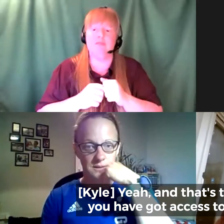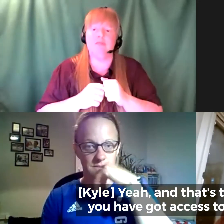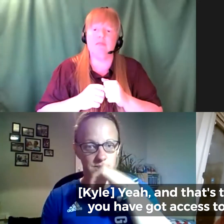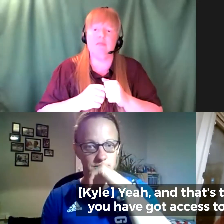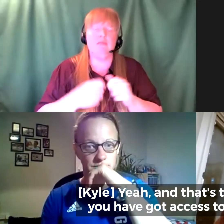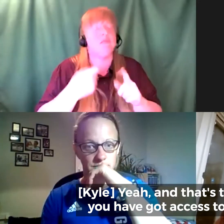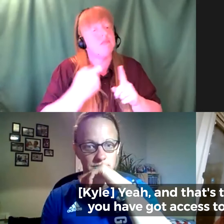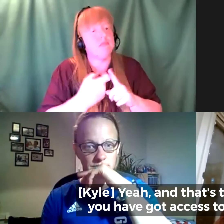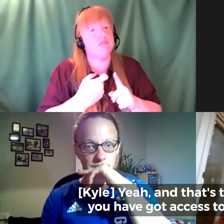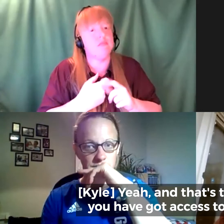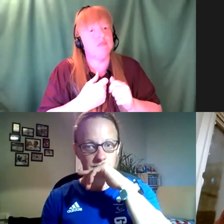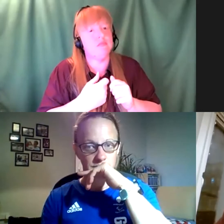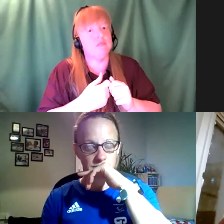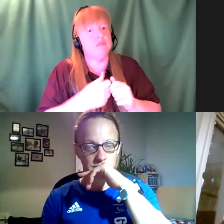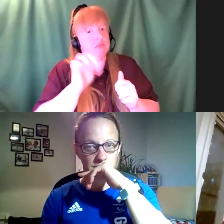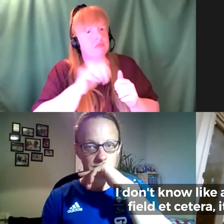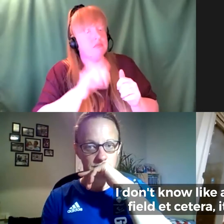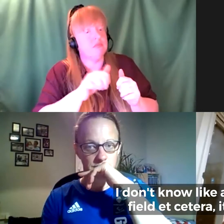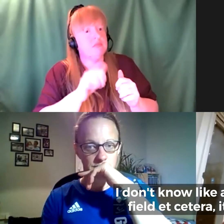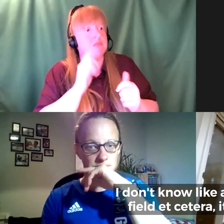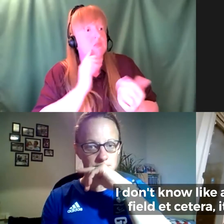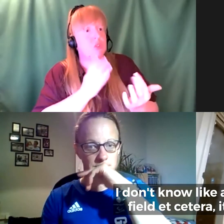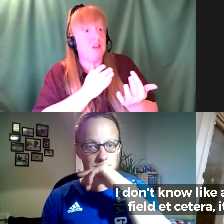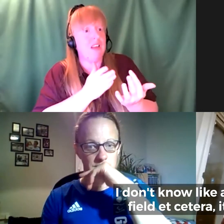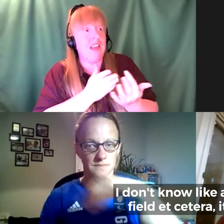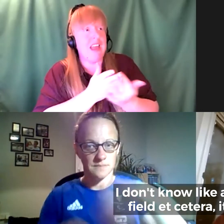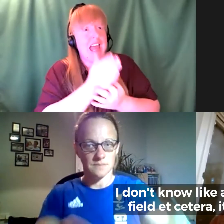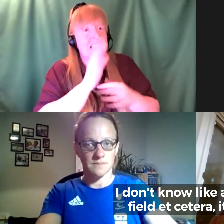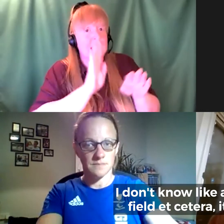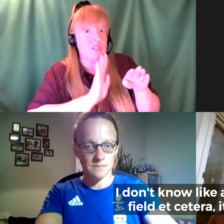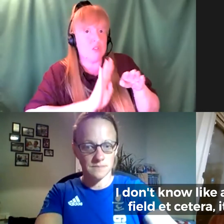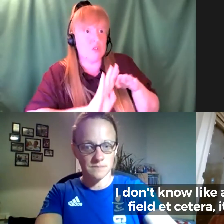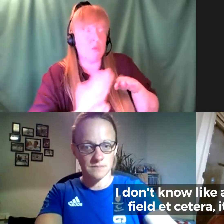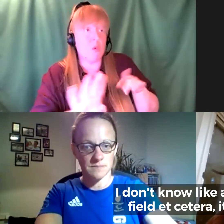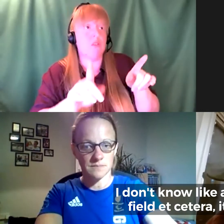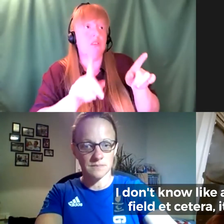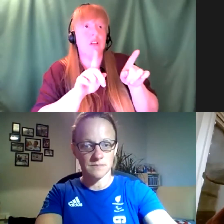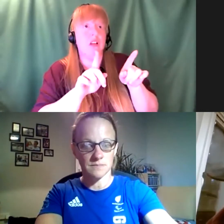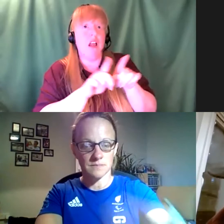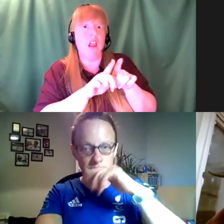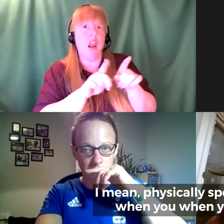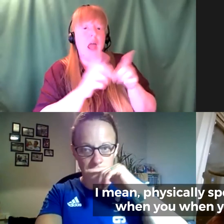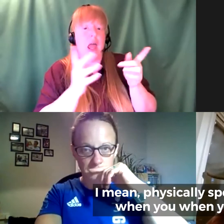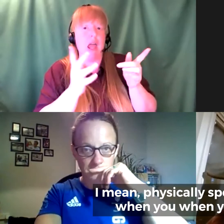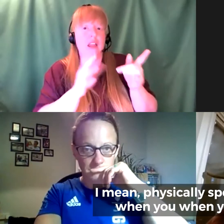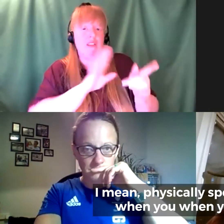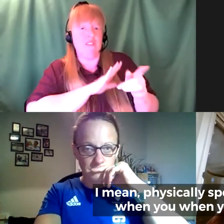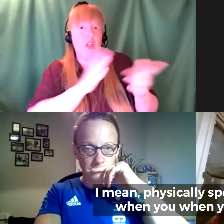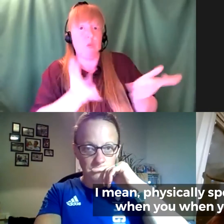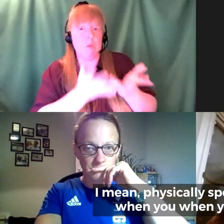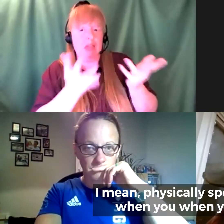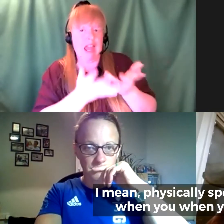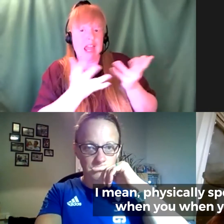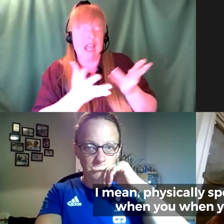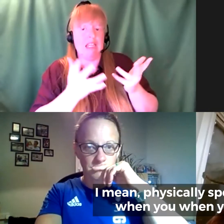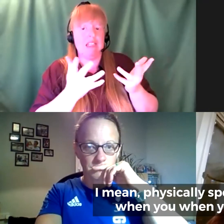got access to sport, really, when you, I don't know, like a playing field, etc. It's like I mean, physically speaking,